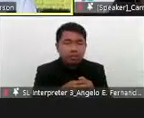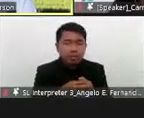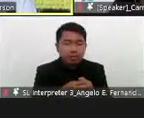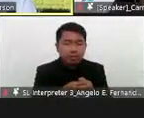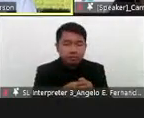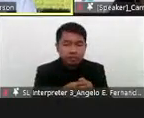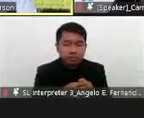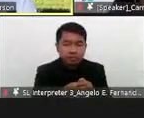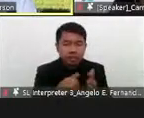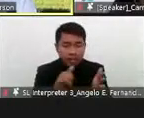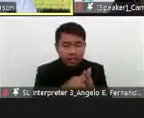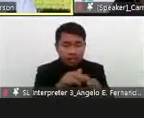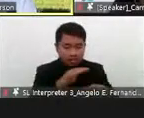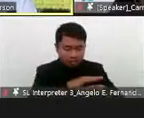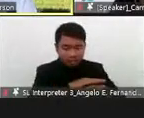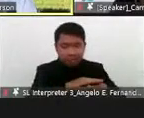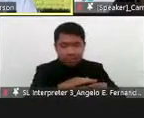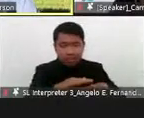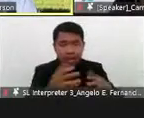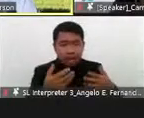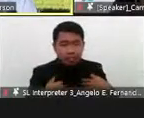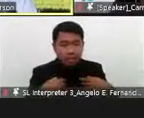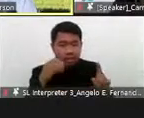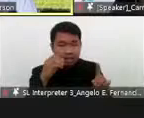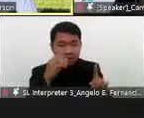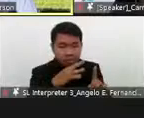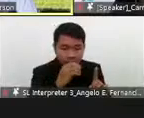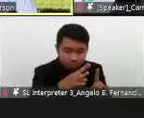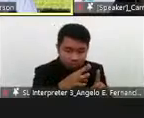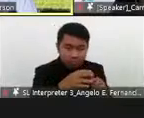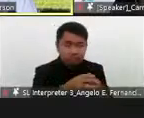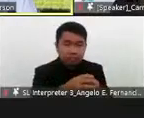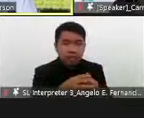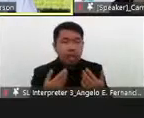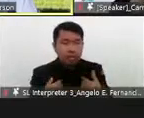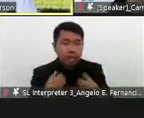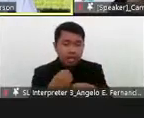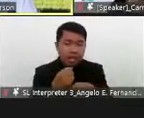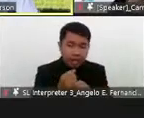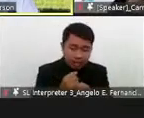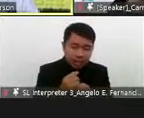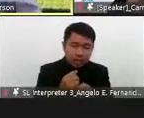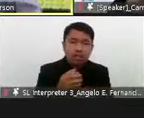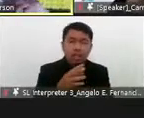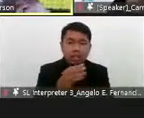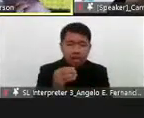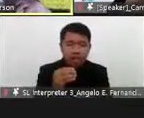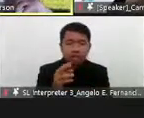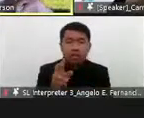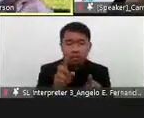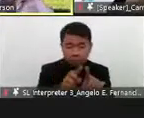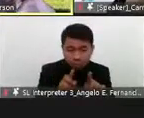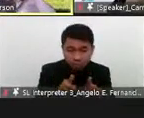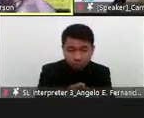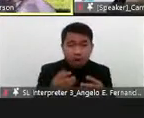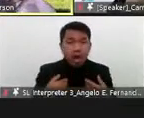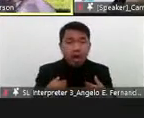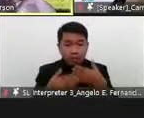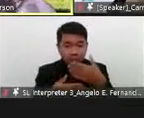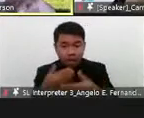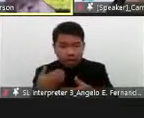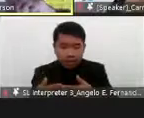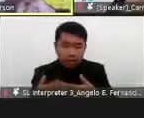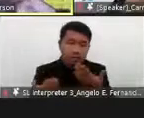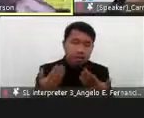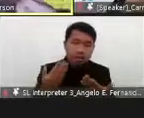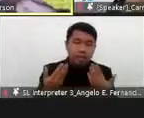these surfaces would have been exposed, the Karkar Formation. Others would have been as well. But then you have a process of either